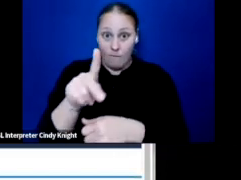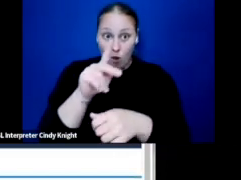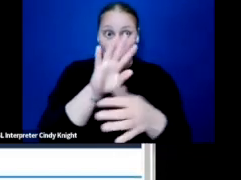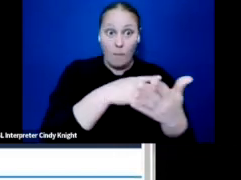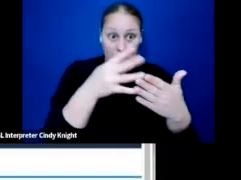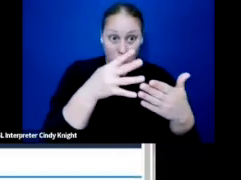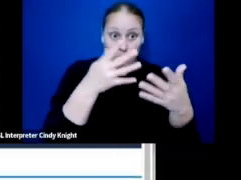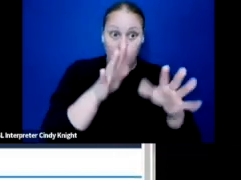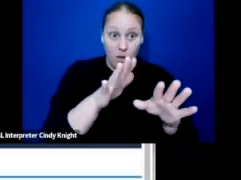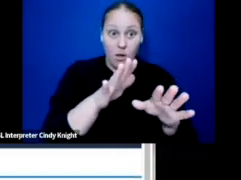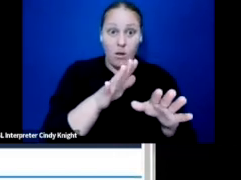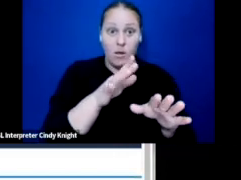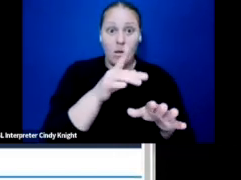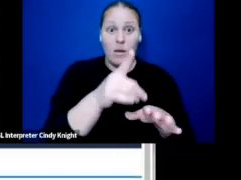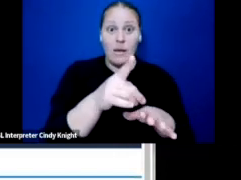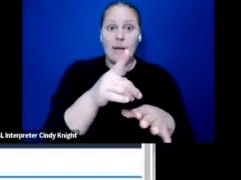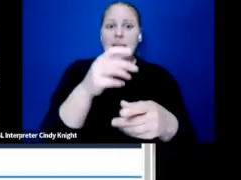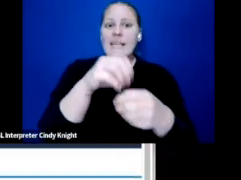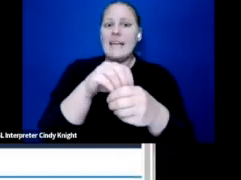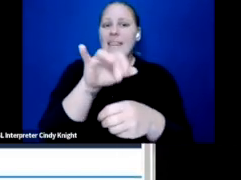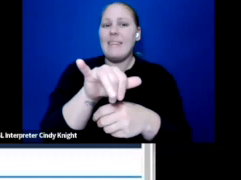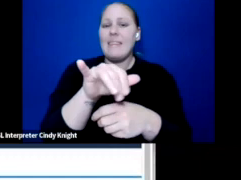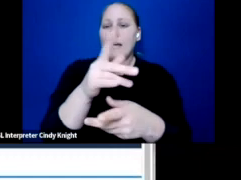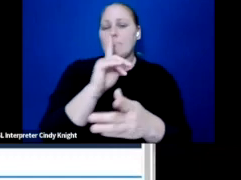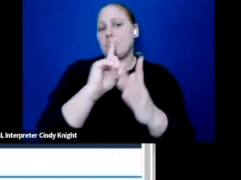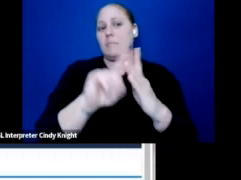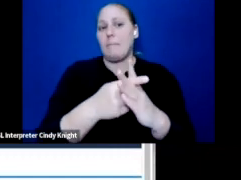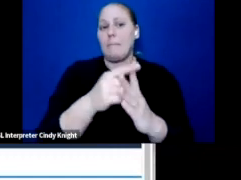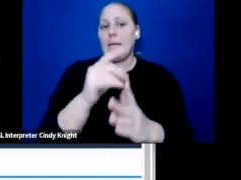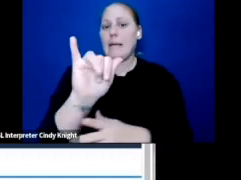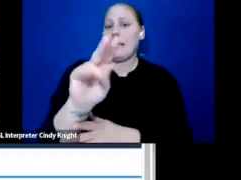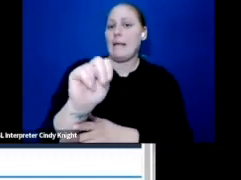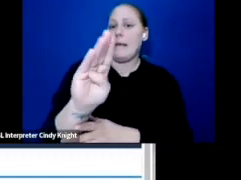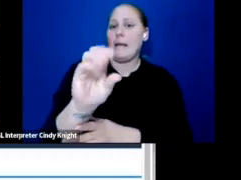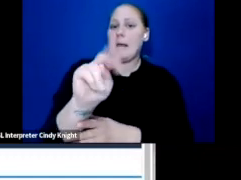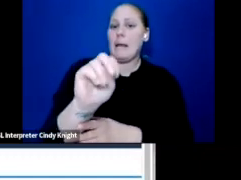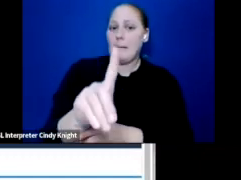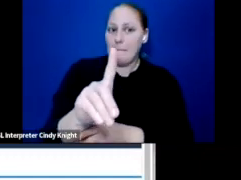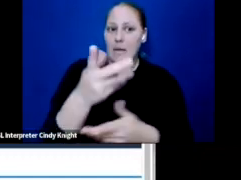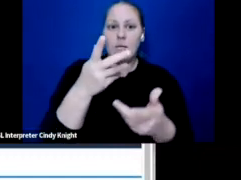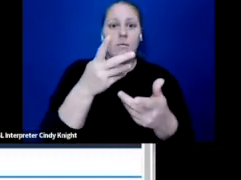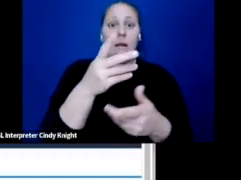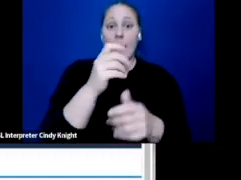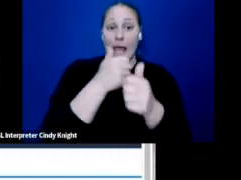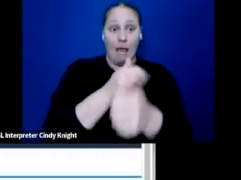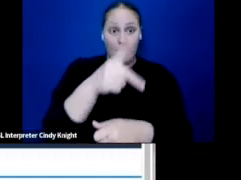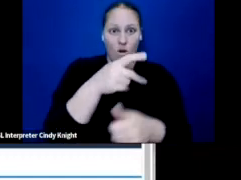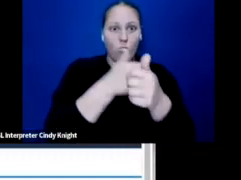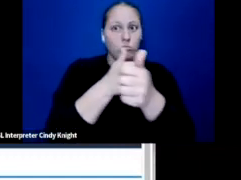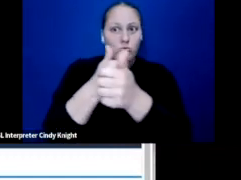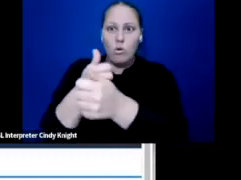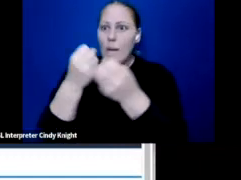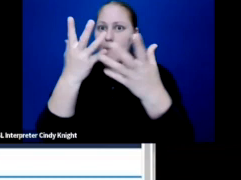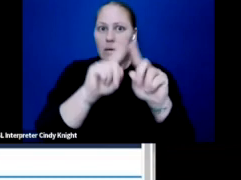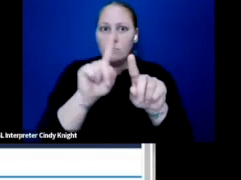is logged against this original inbound case. Users will be able to track their follow-ups in many ways. They can